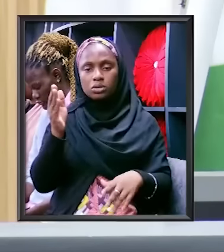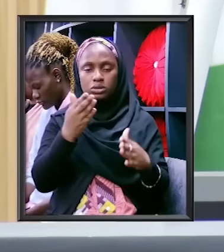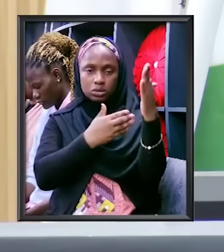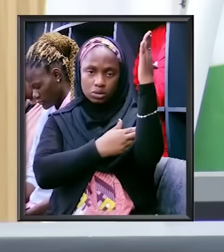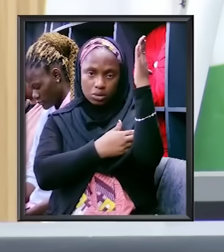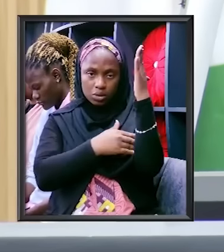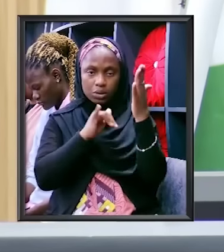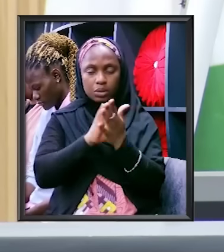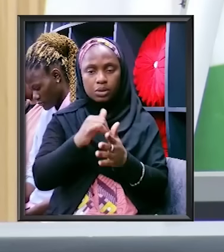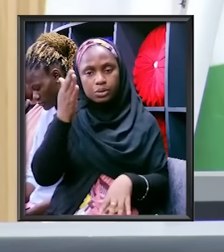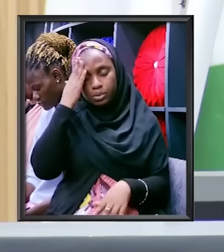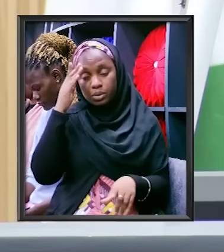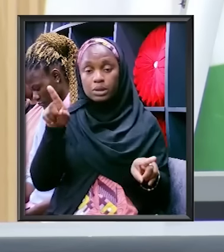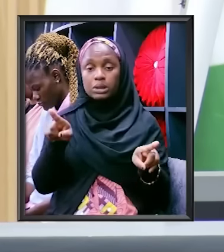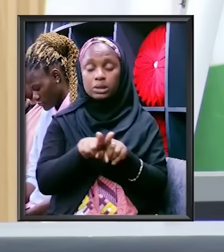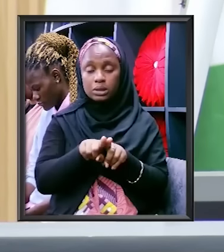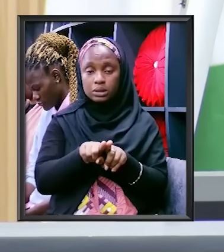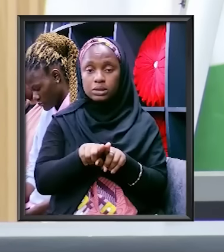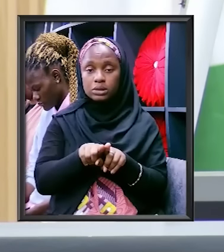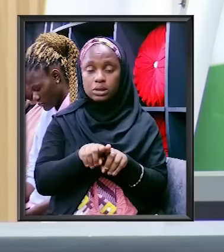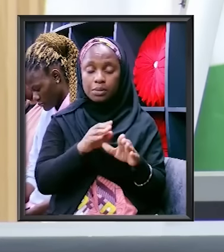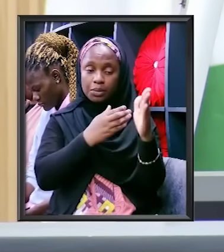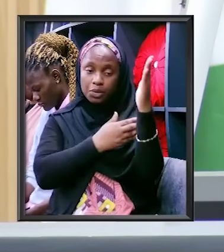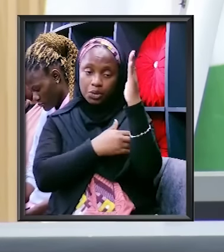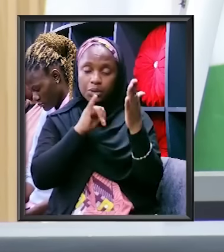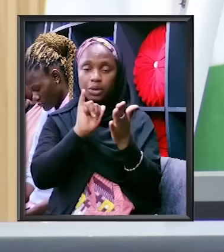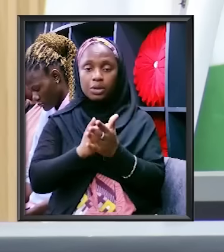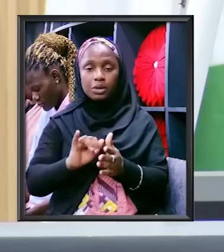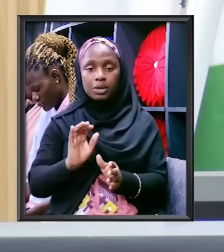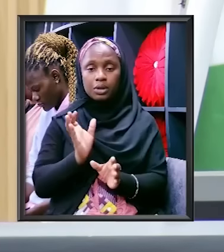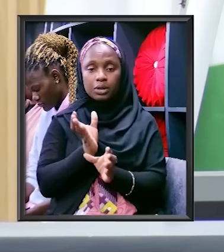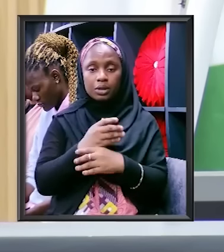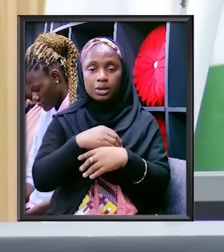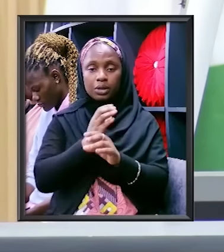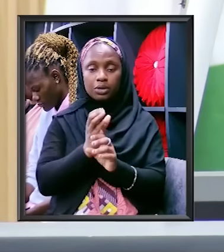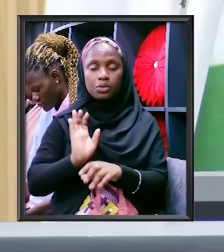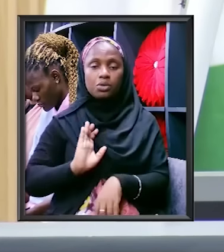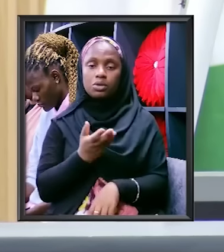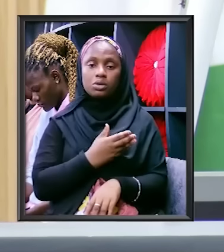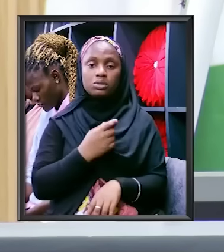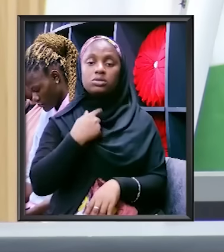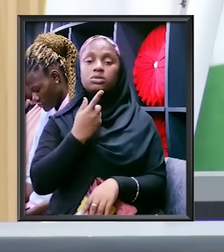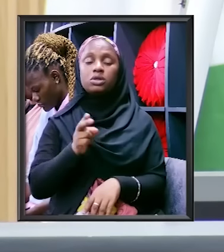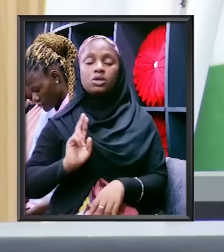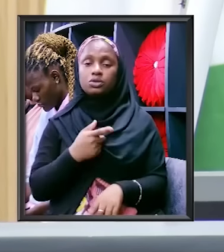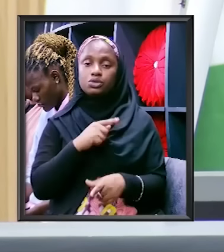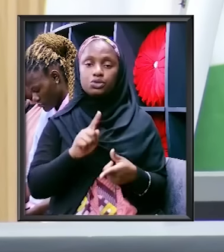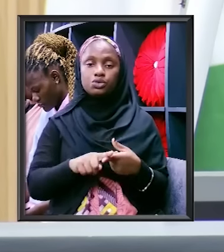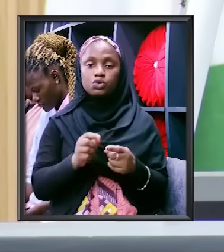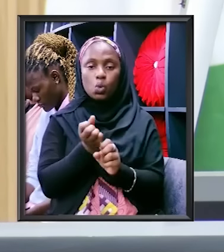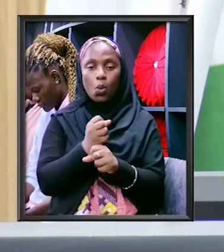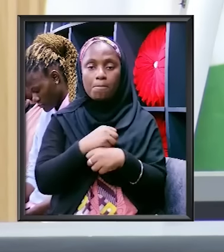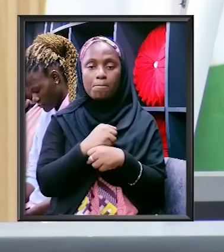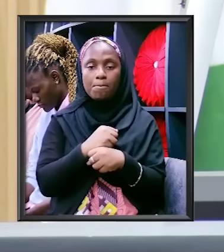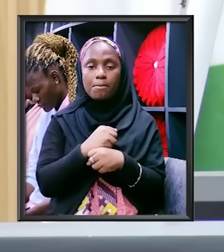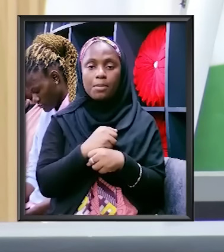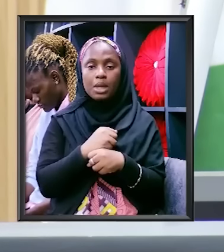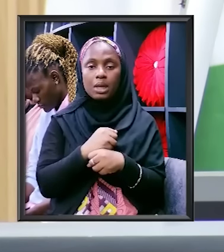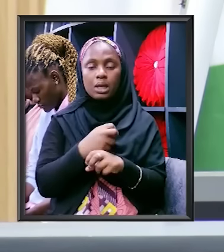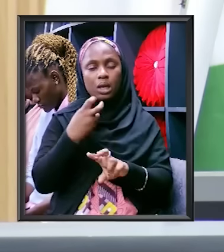same God we create us talk say make we make effort. I beg. Now the